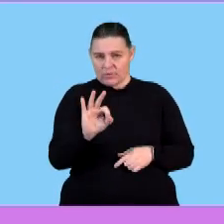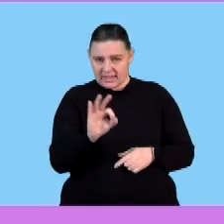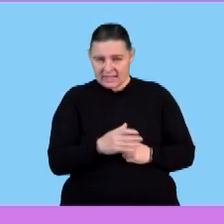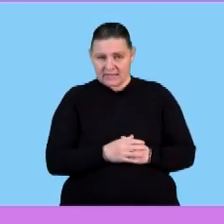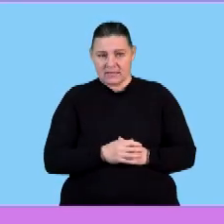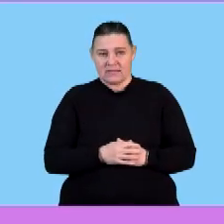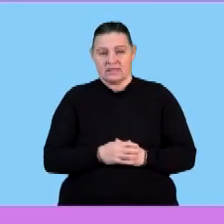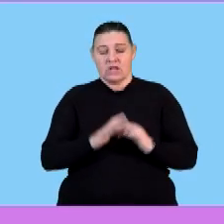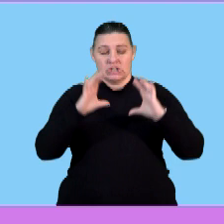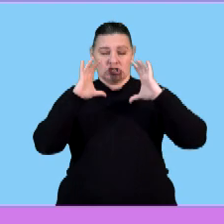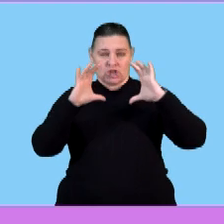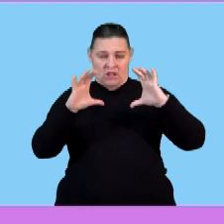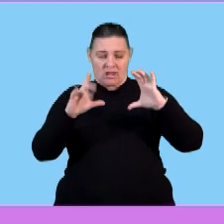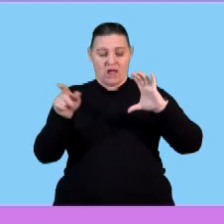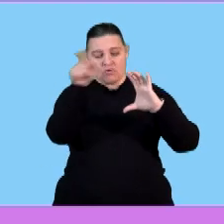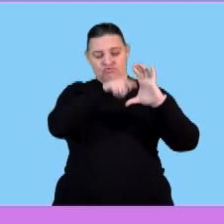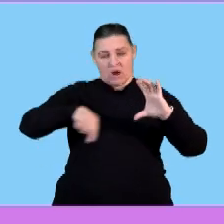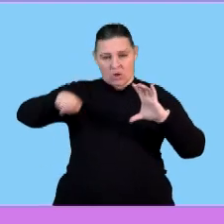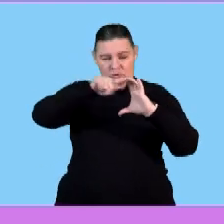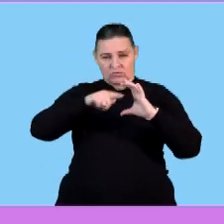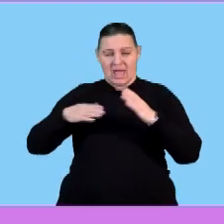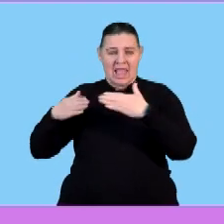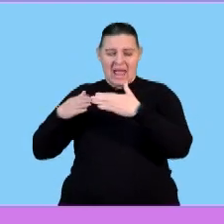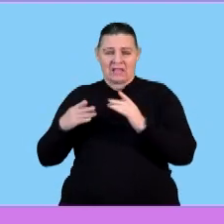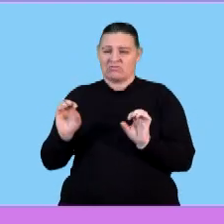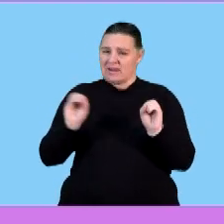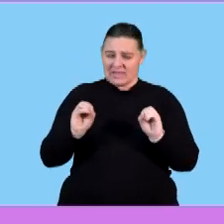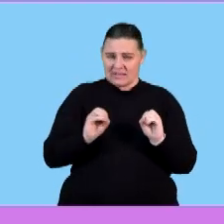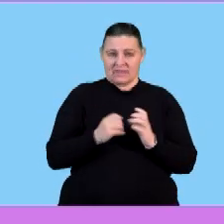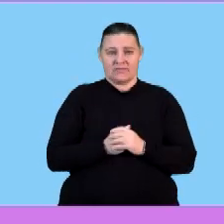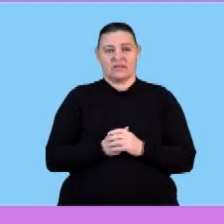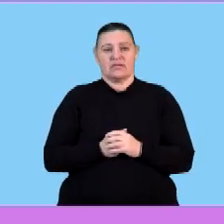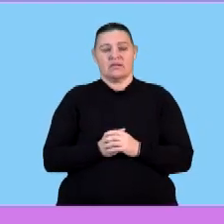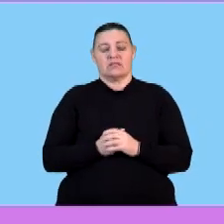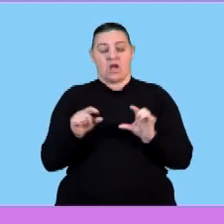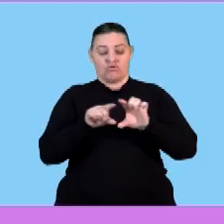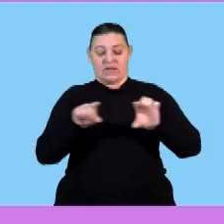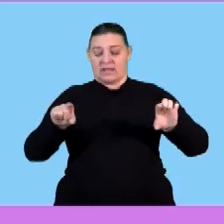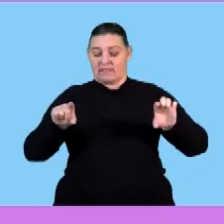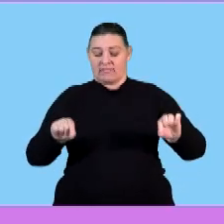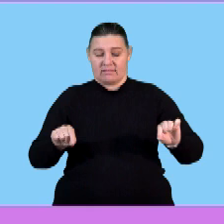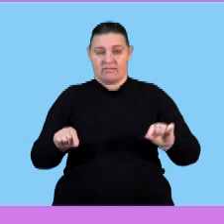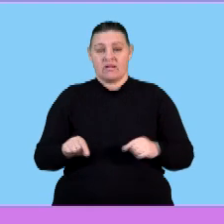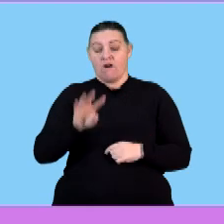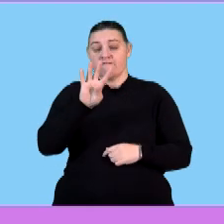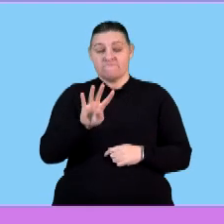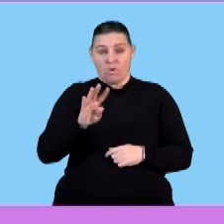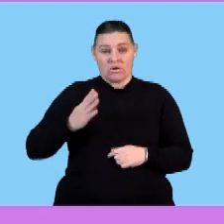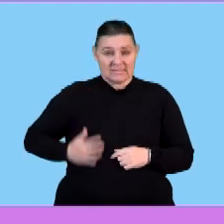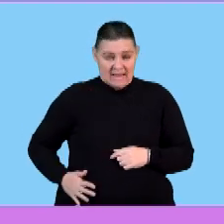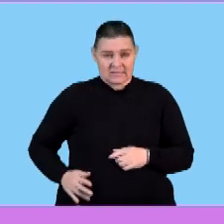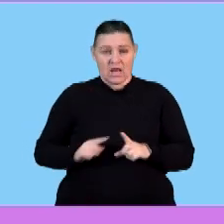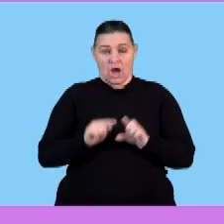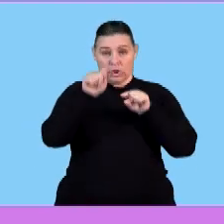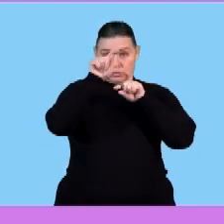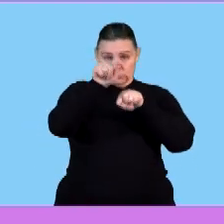shape, a circle, a round shape with no edges or corners, a rectangle, a four-sided